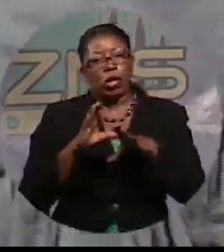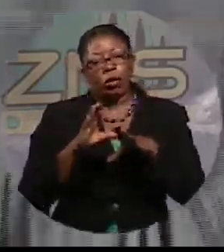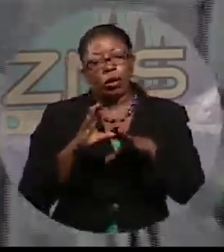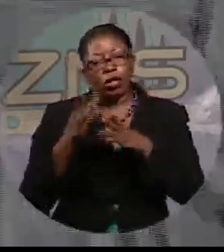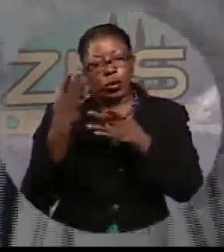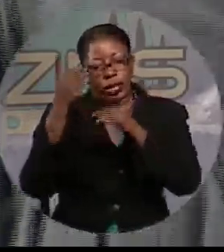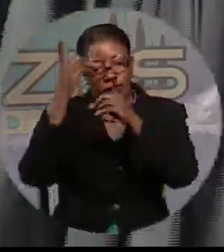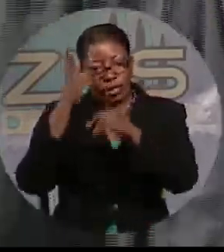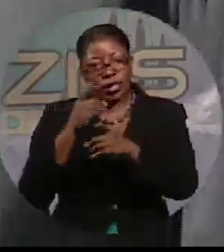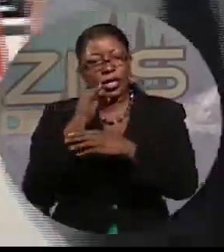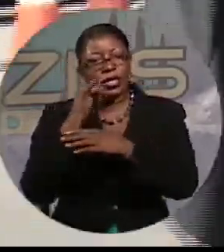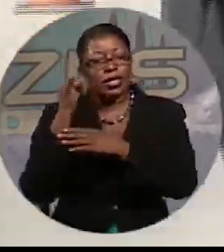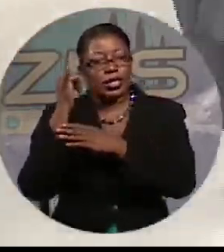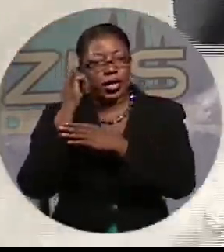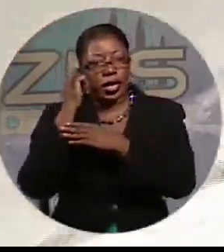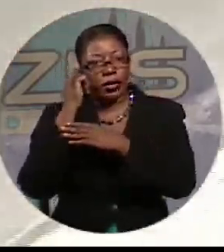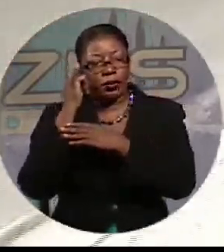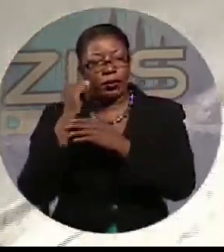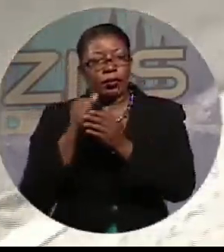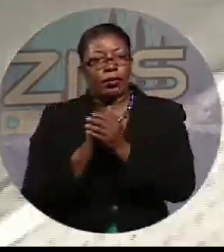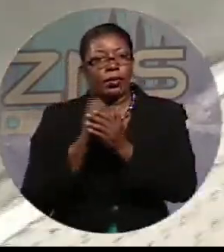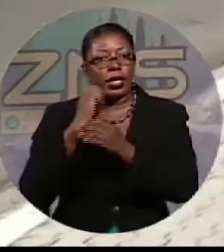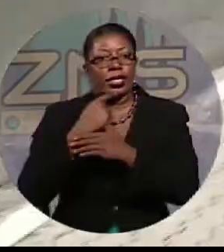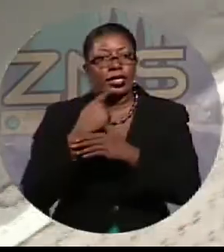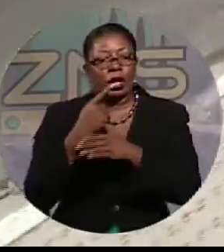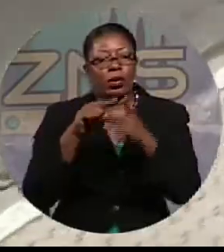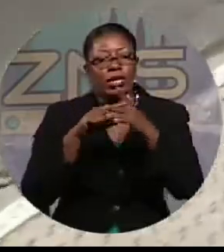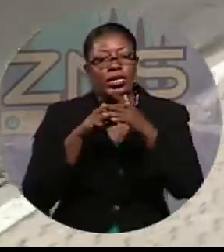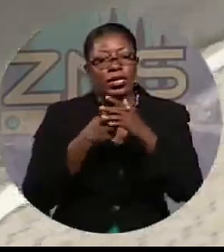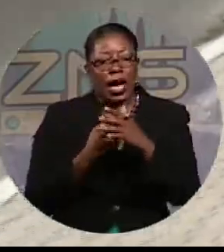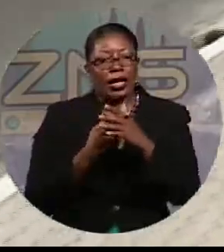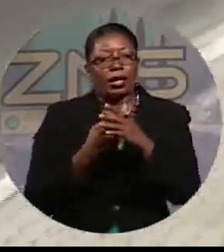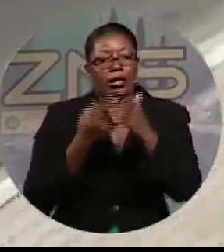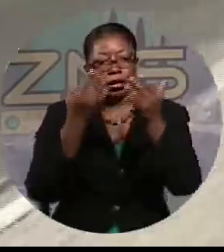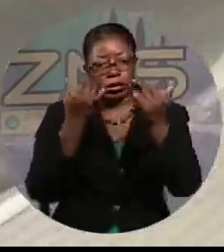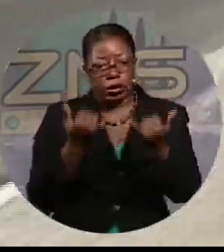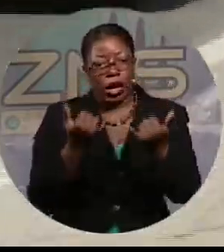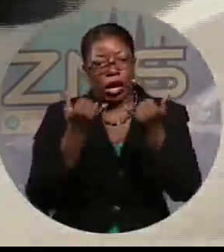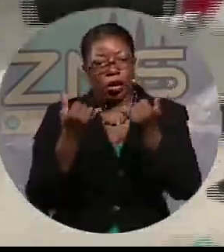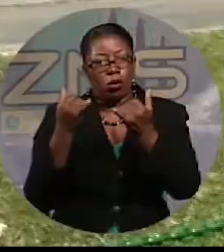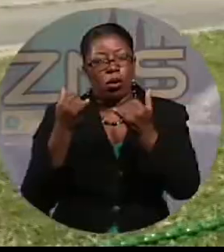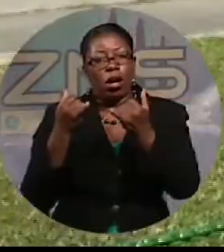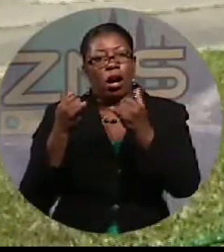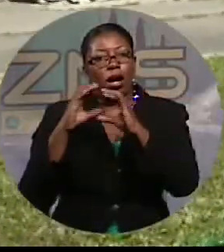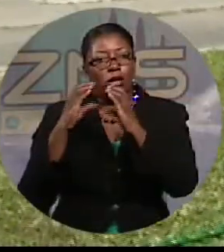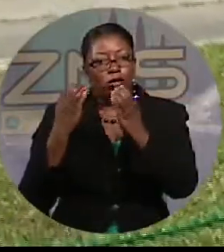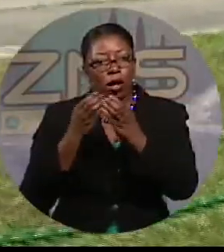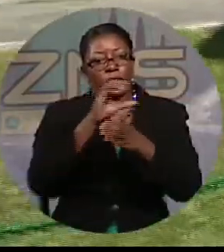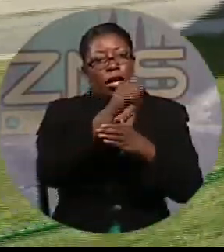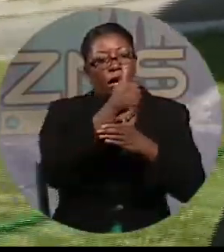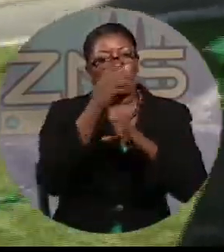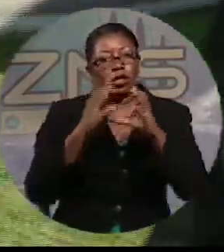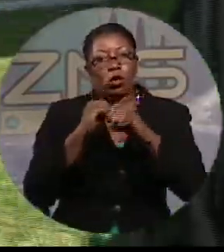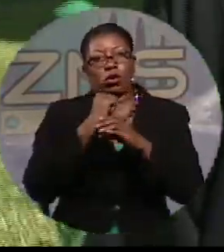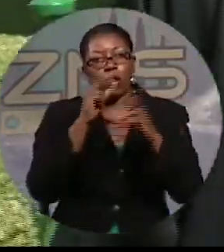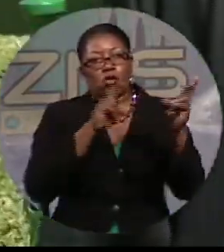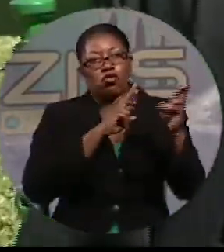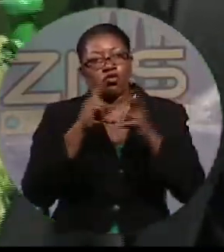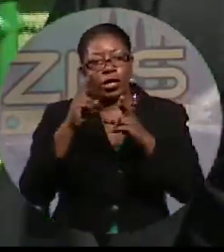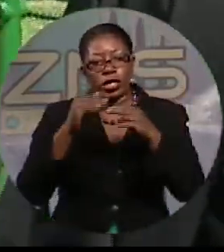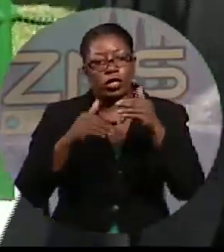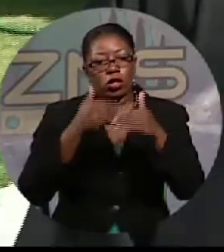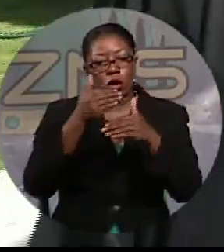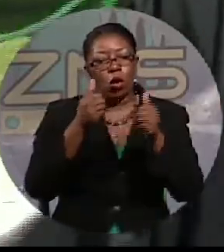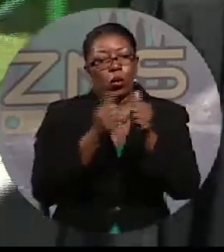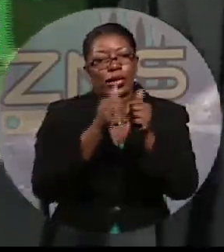explained from the onset his circumstances. He said when he started the present trial with his client, the other court was not ready to proceed with that